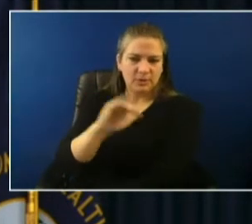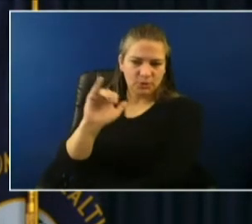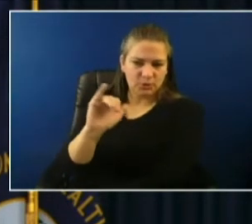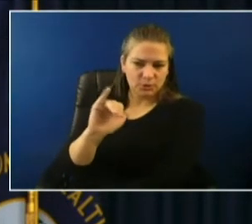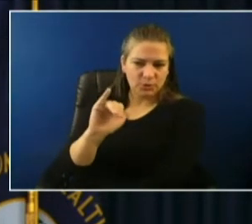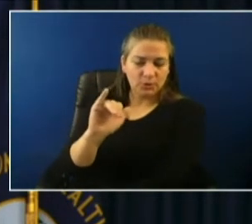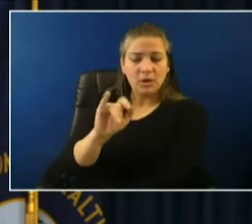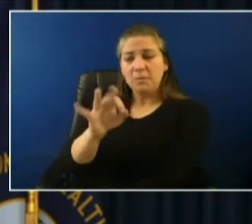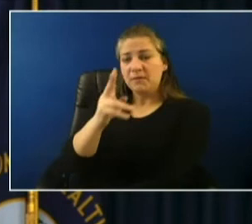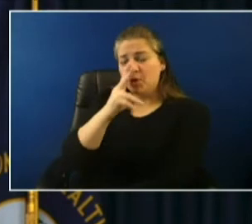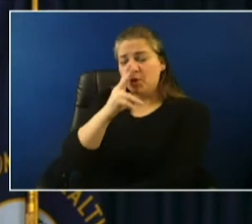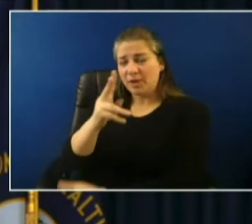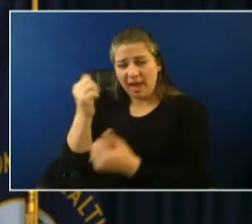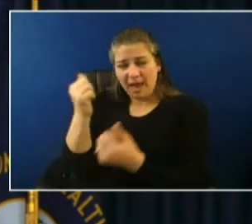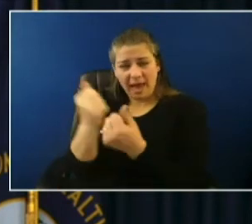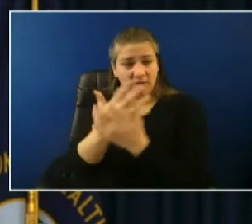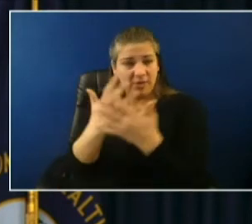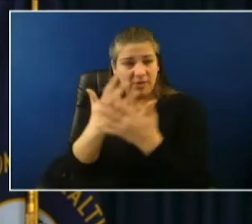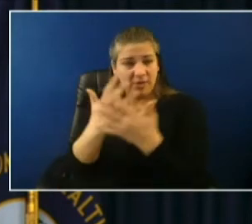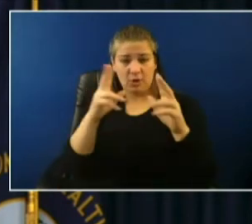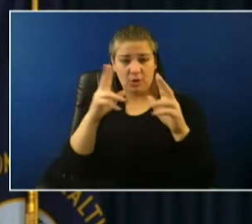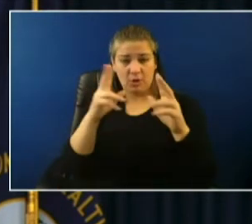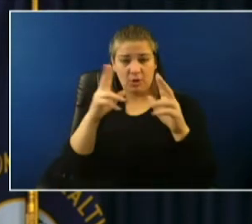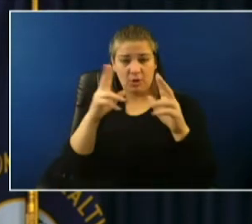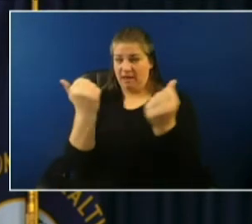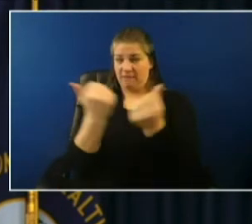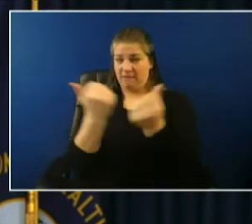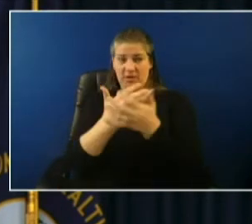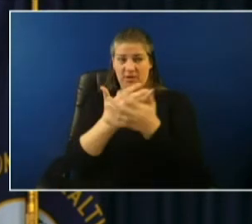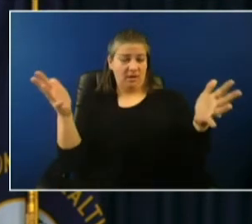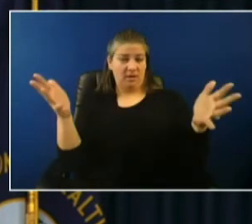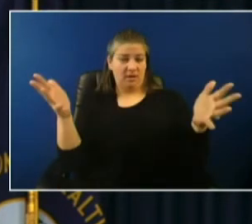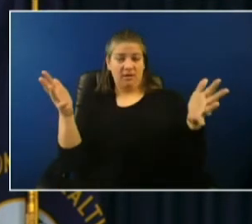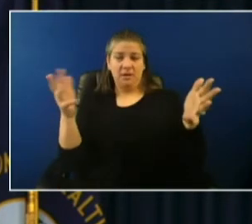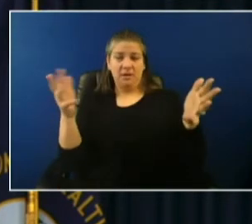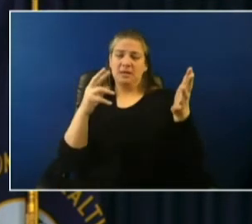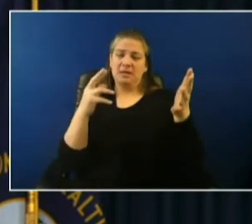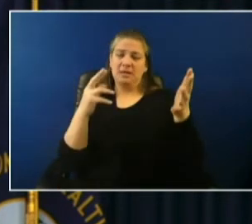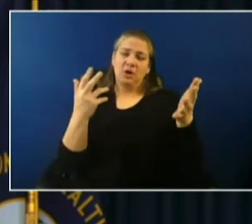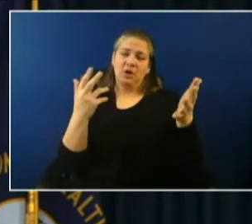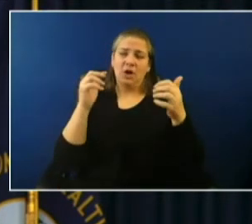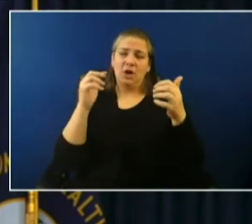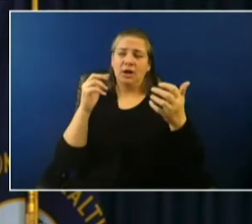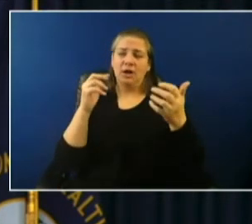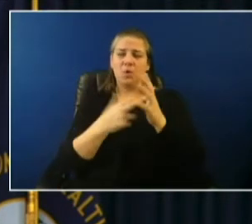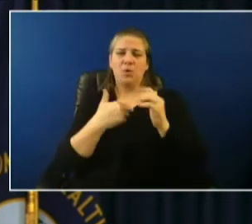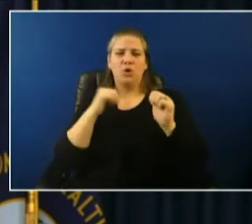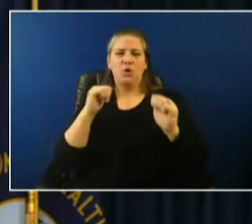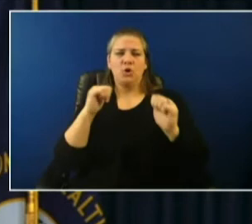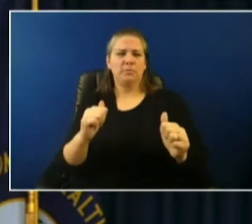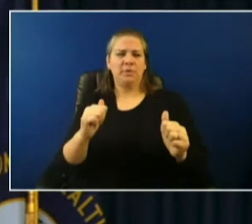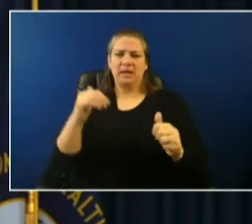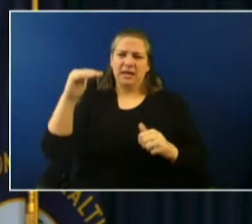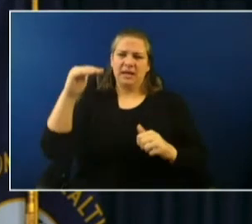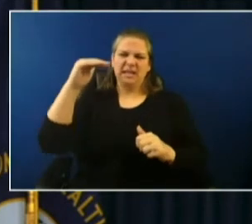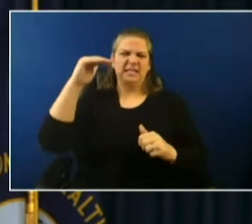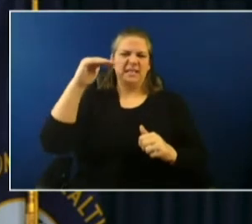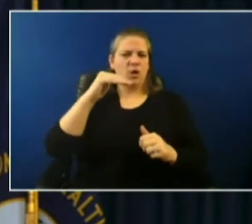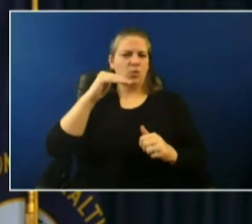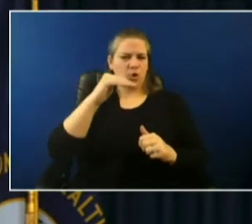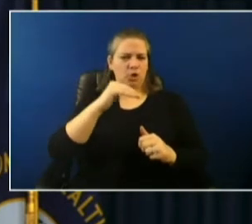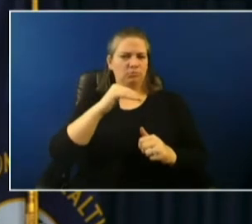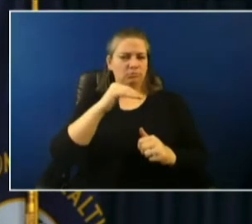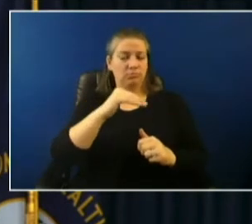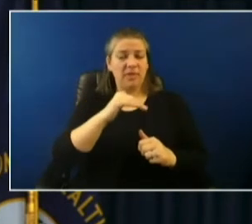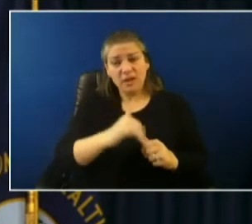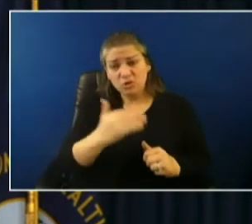things together, it does suggest that we are in a downward trend. That's a good thing. We just